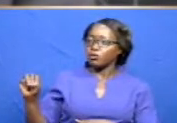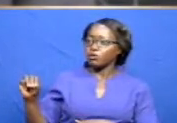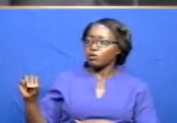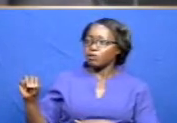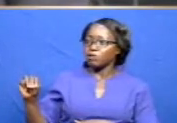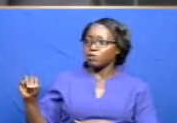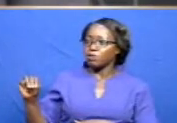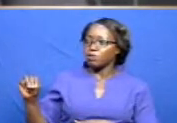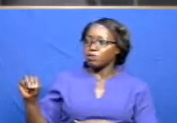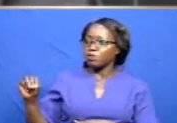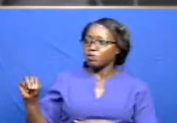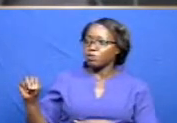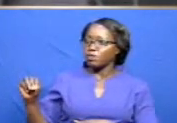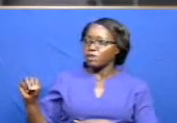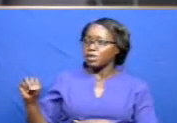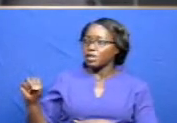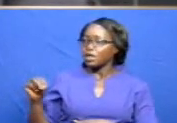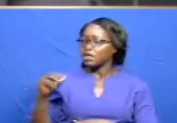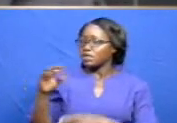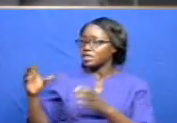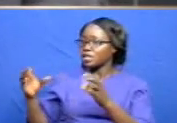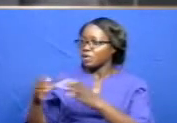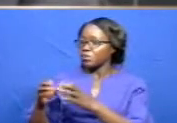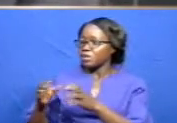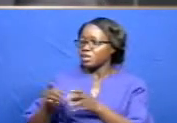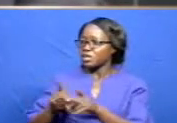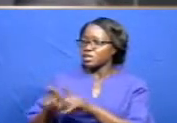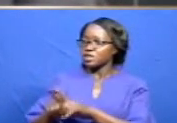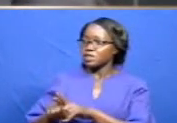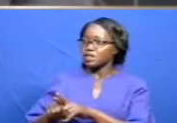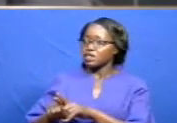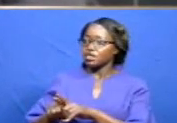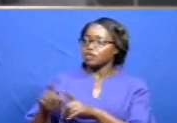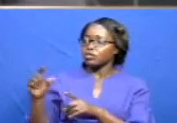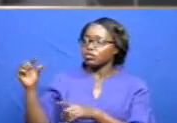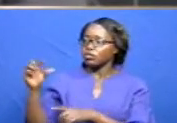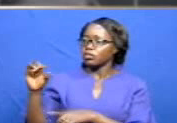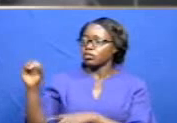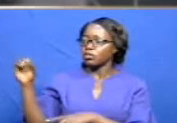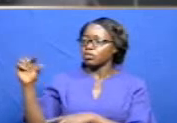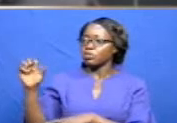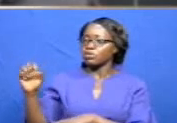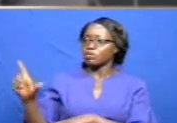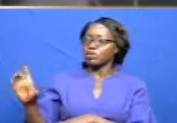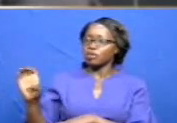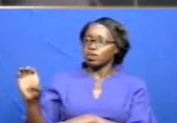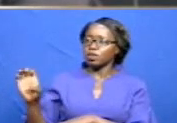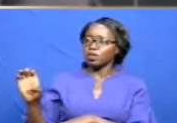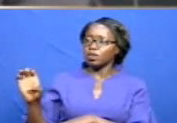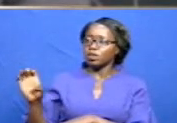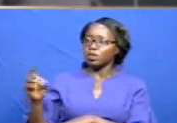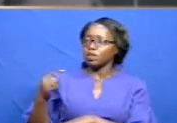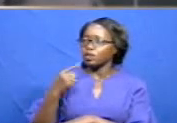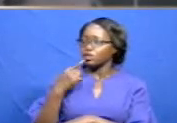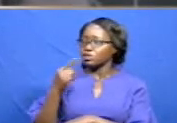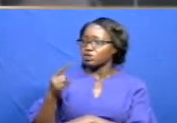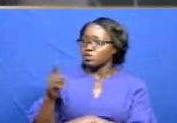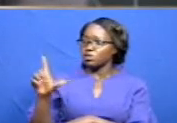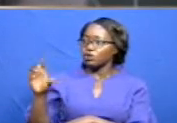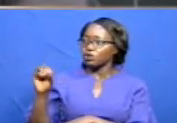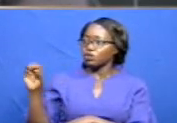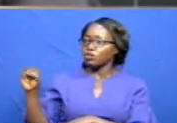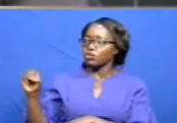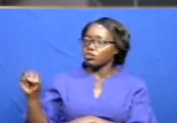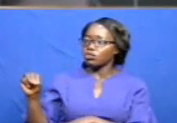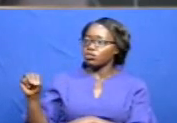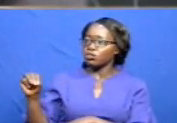Loon is an alphabet company, a sister to famous Google. And Google is very well known. So Loon is a sister company